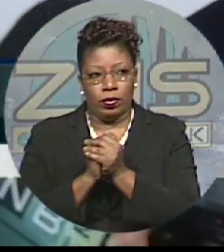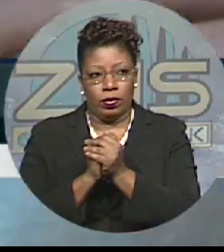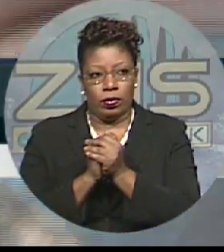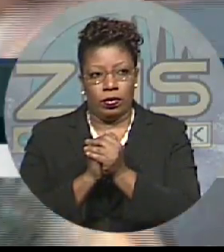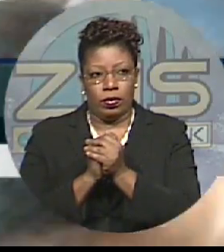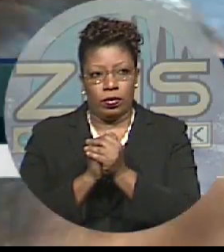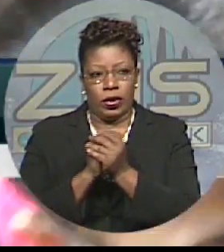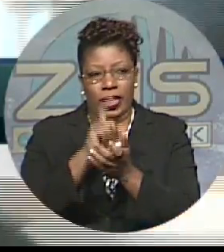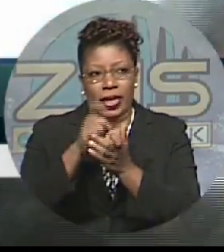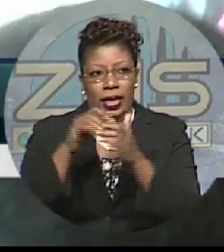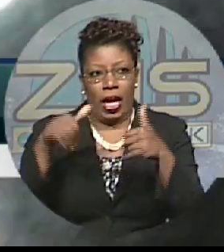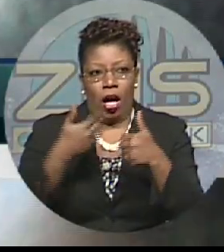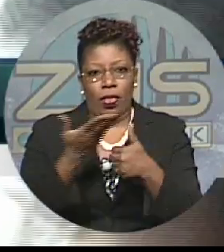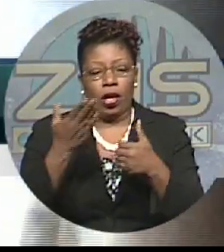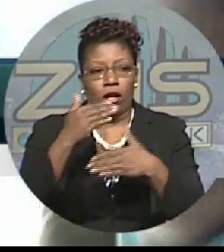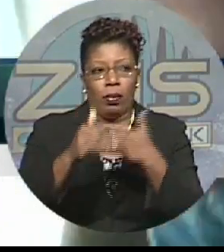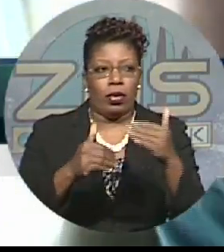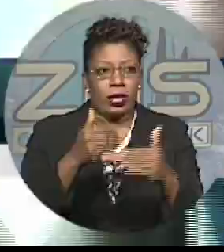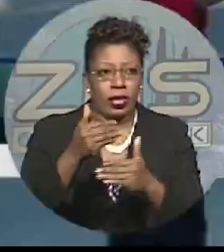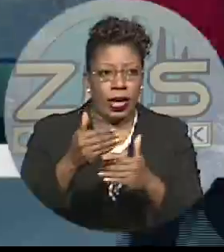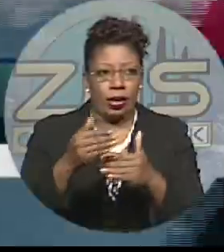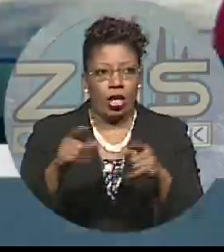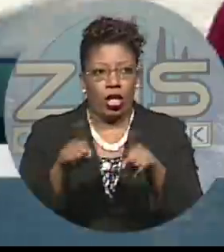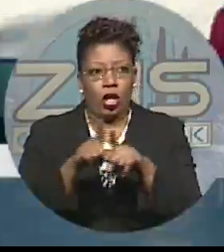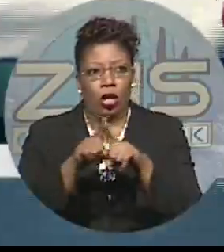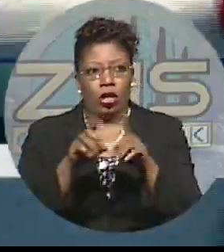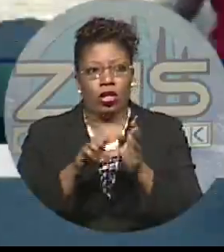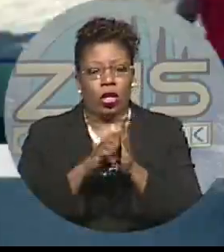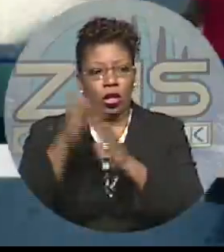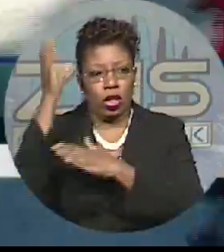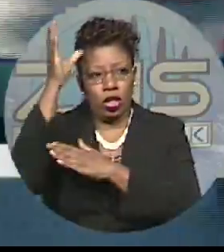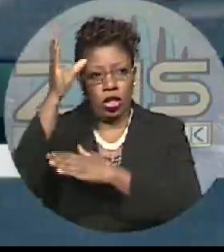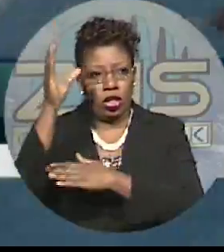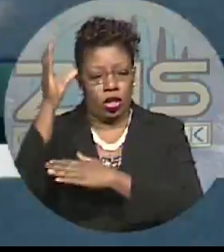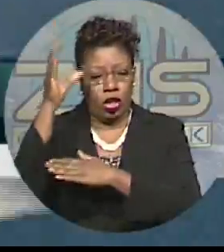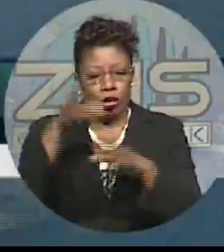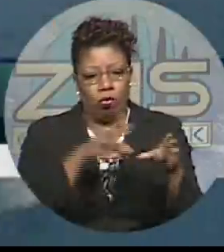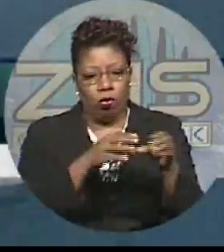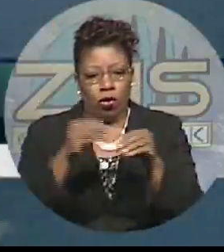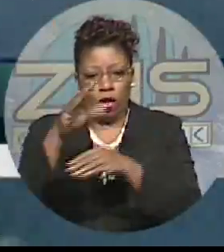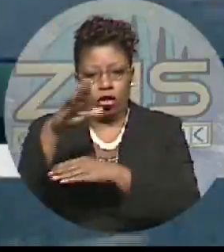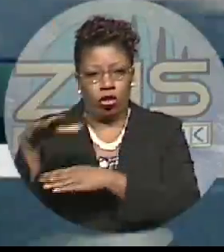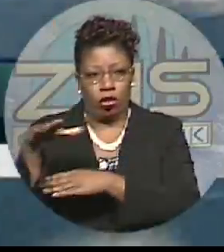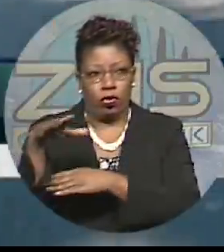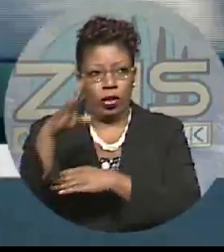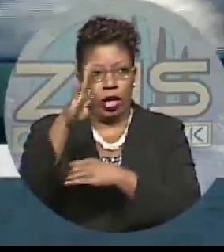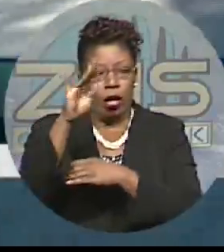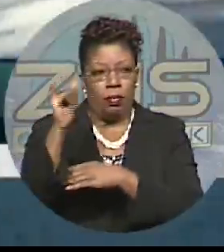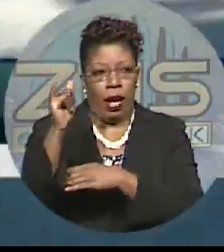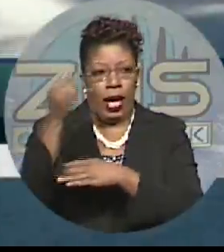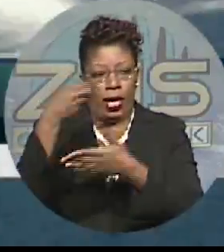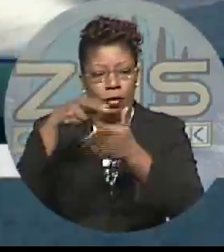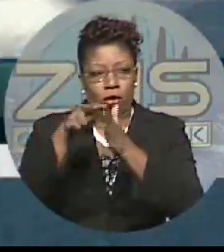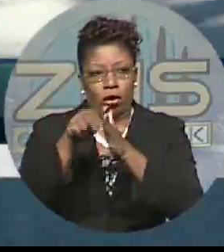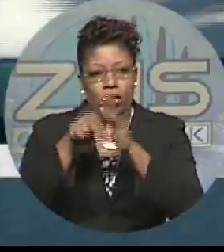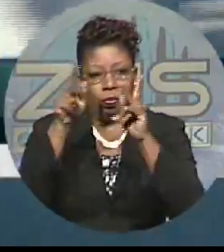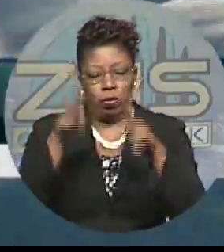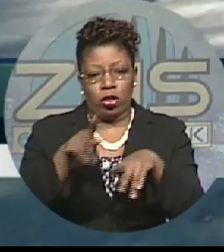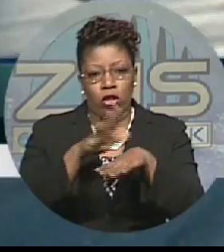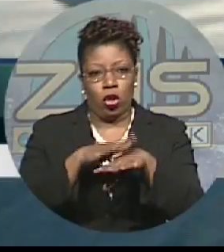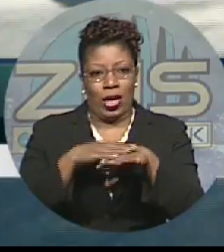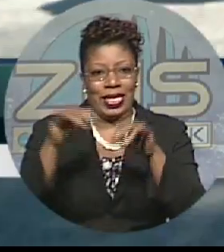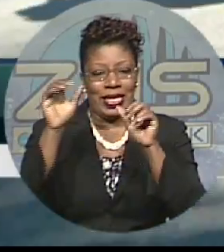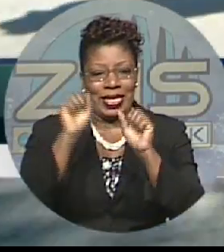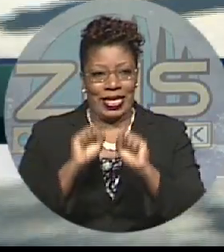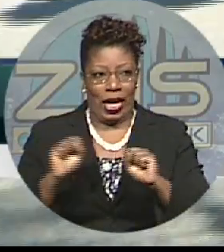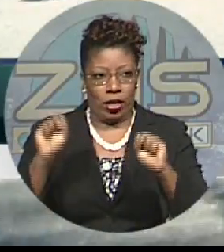processed. Ambassador Rodriguez also expressed concern about the removal of children by immigration officials on Saturday.